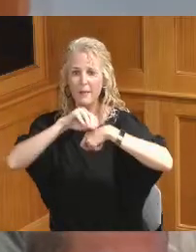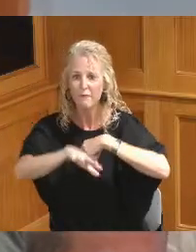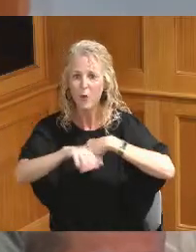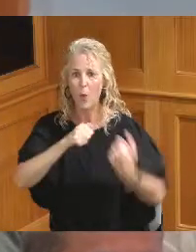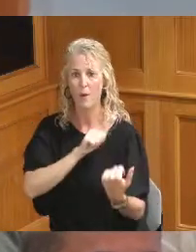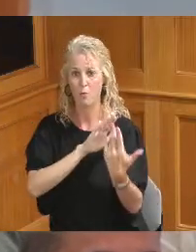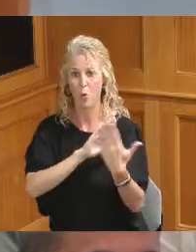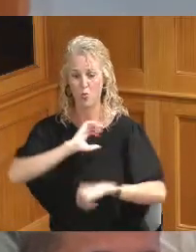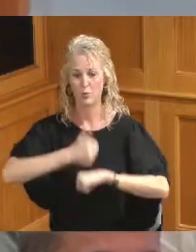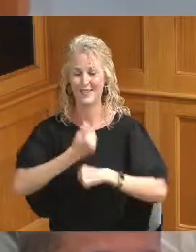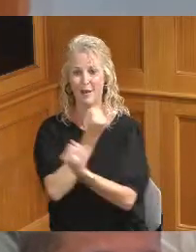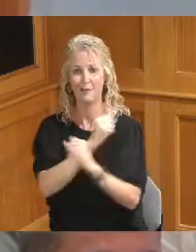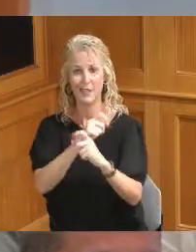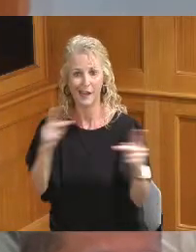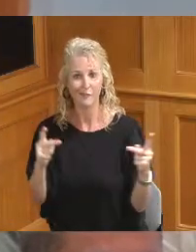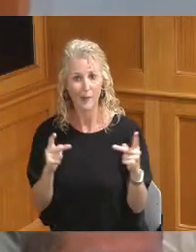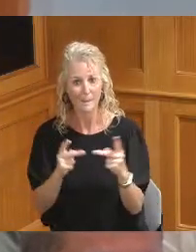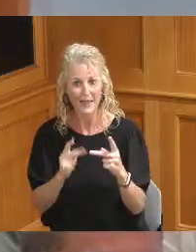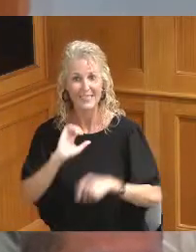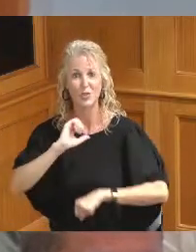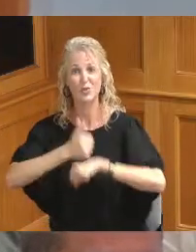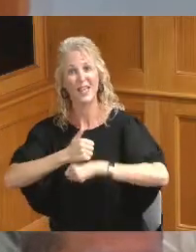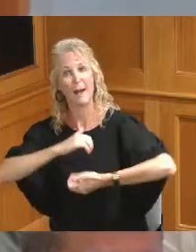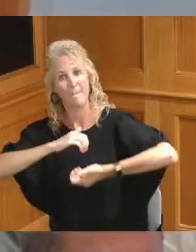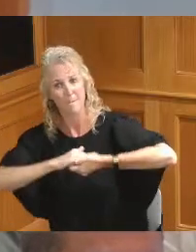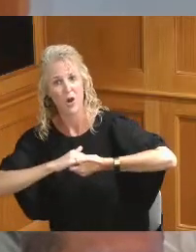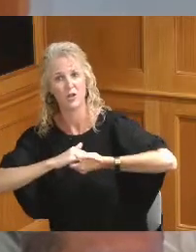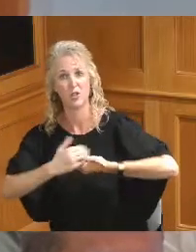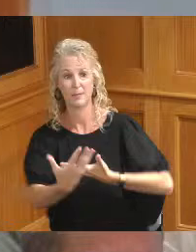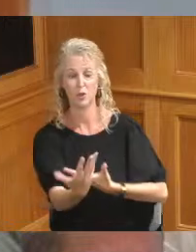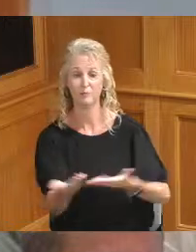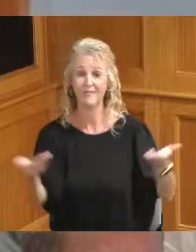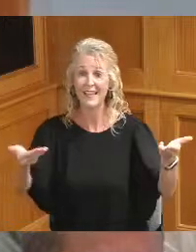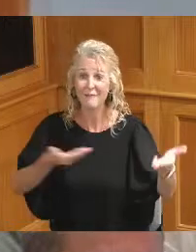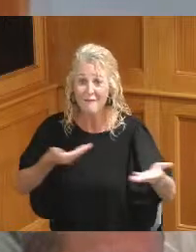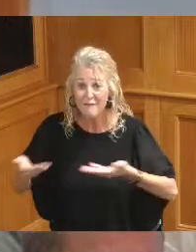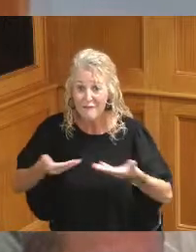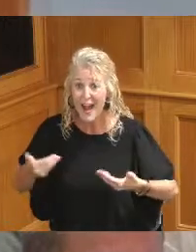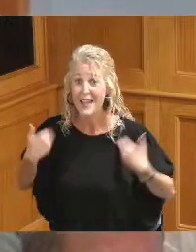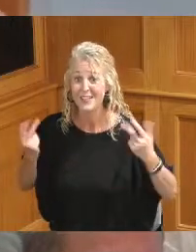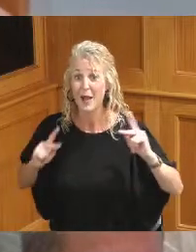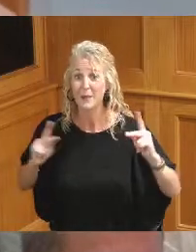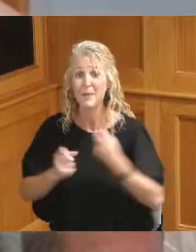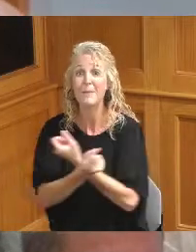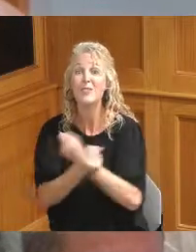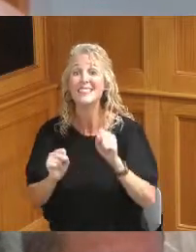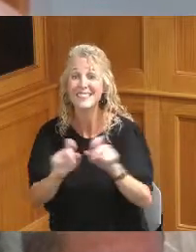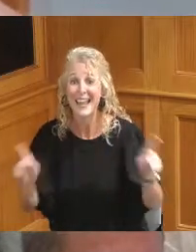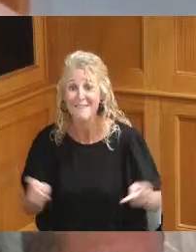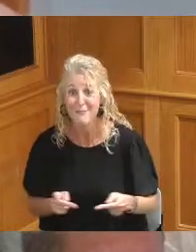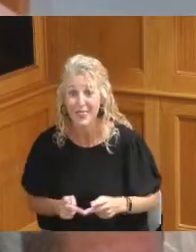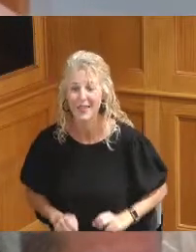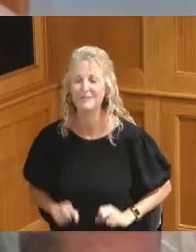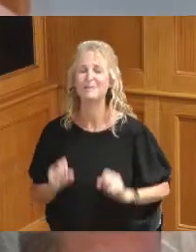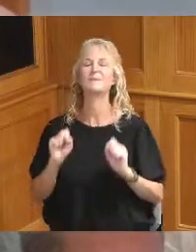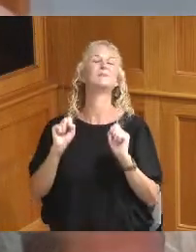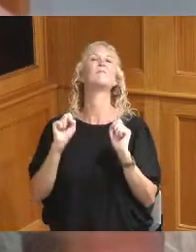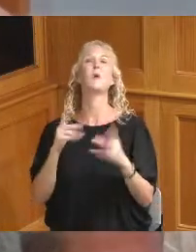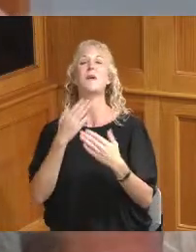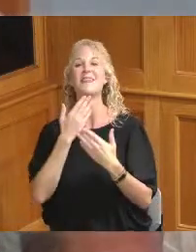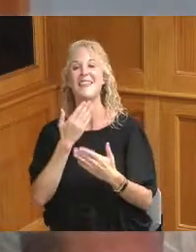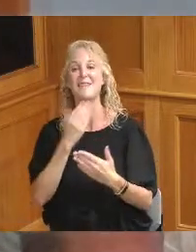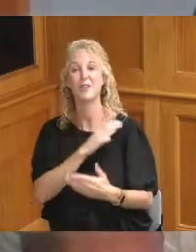these safe spaces, to create these partnerships, to bring youth to the table, and that will bring everything full circle. Okay, great. Thank you very